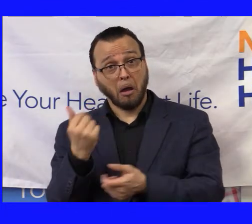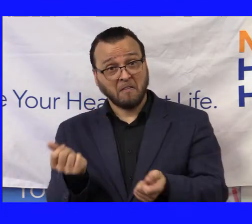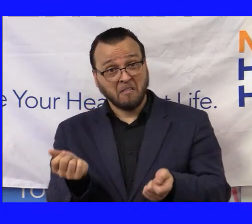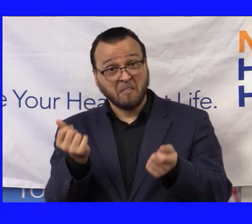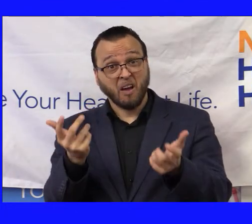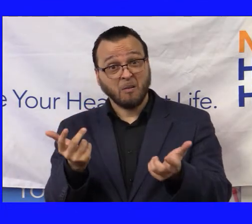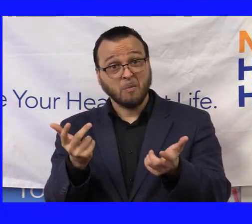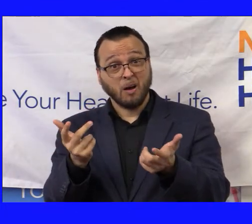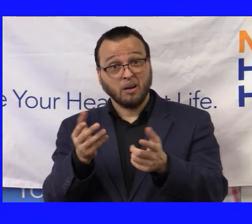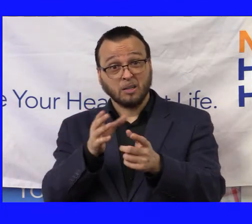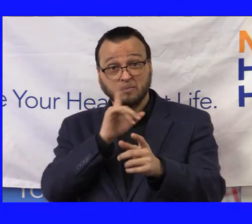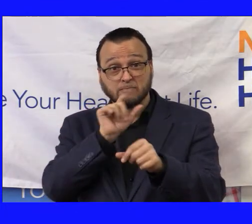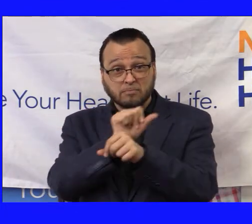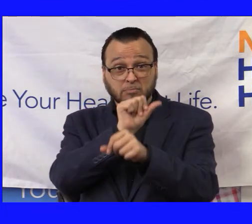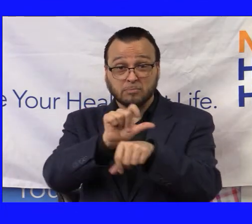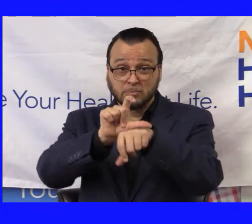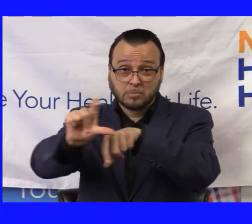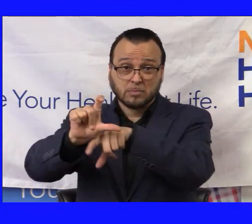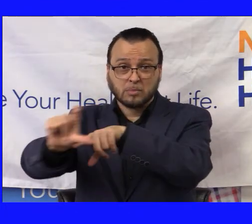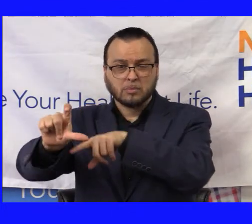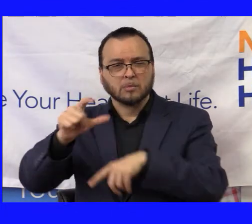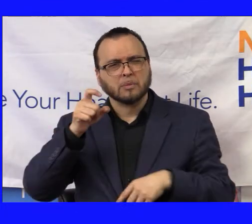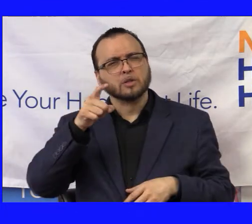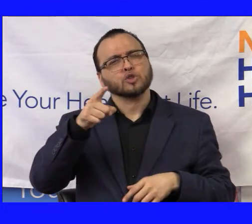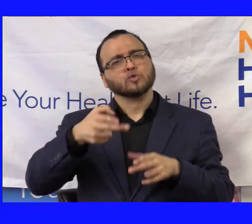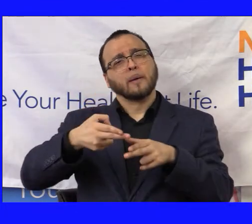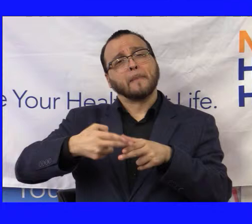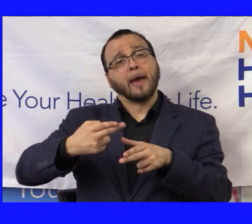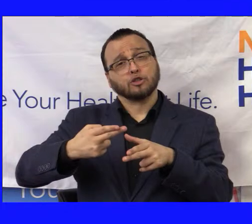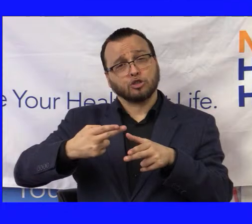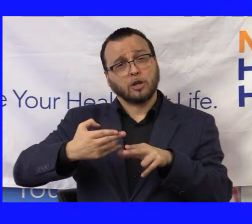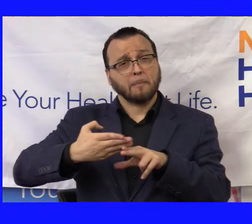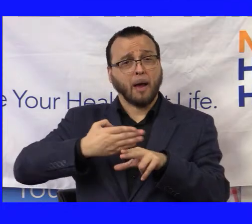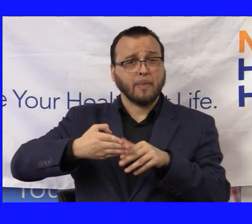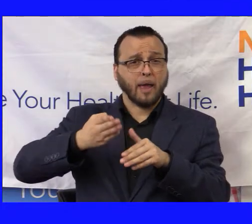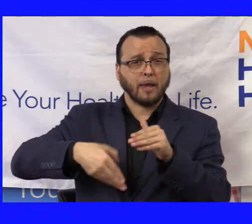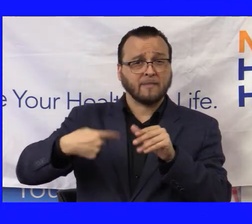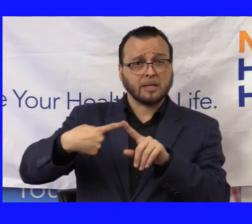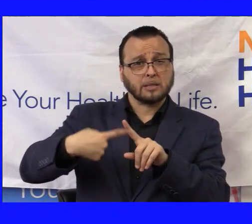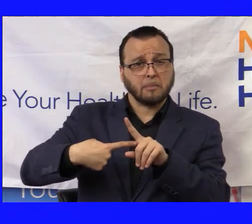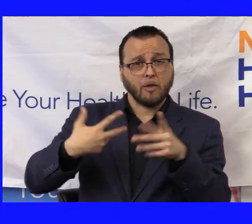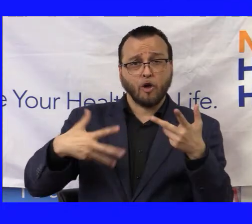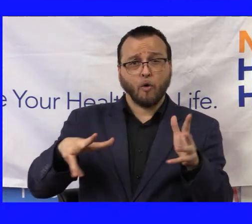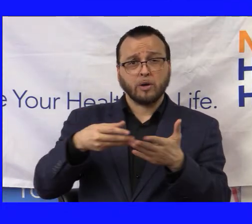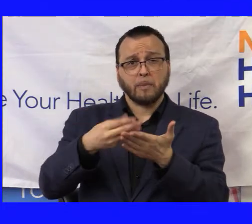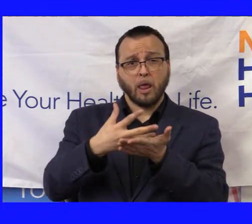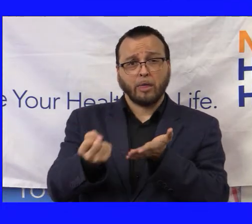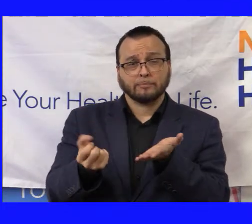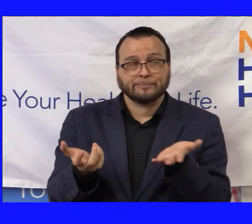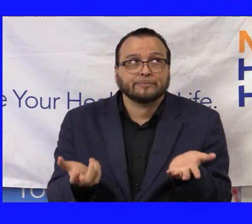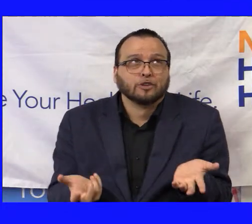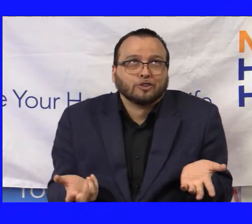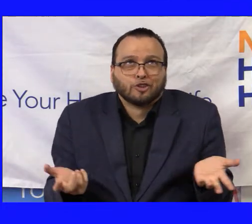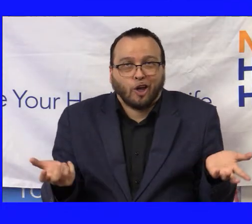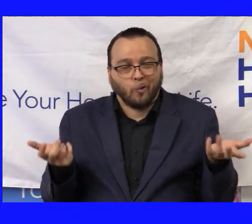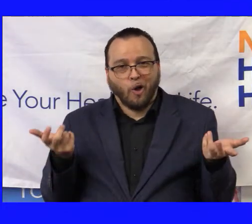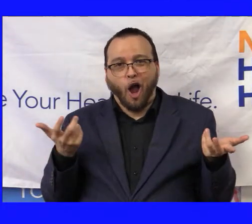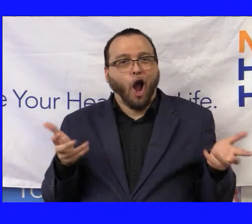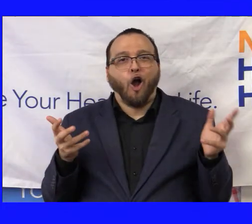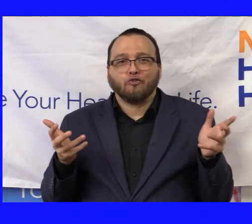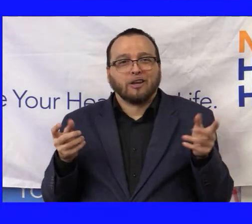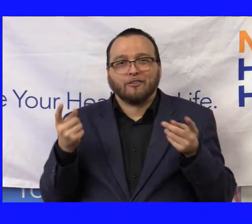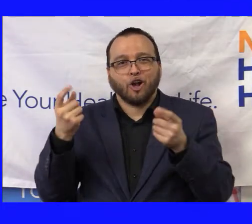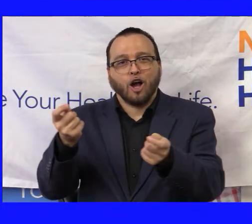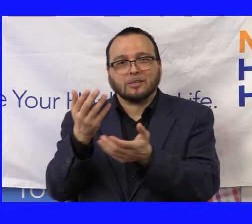is the actual, because again, you mentioned that by the end of this month, we will have spent all the money. So the money has to have gone